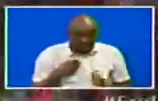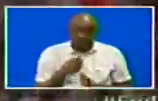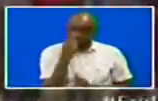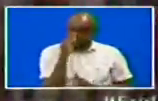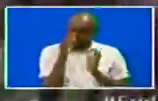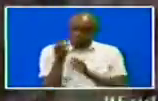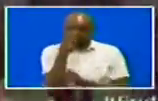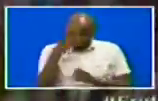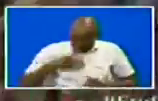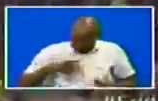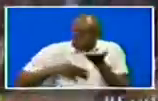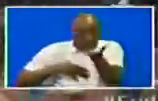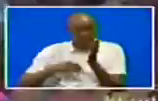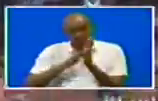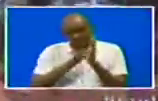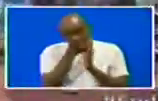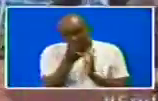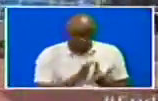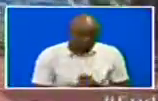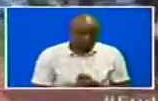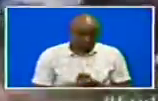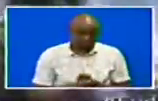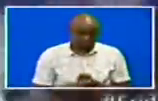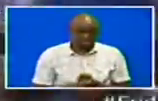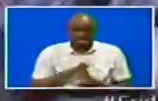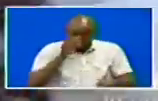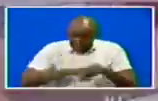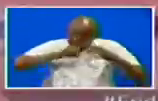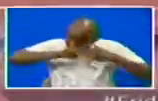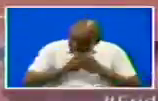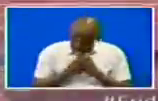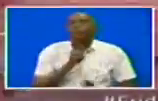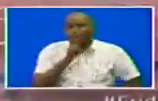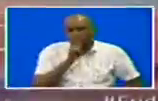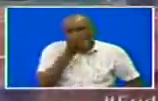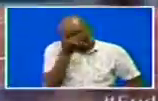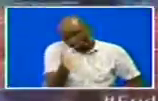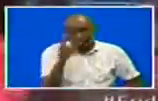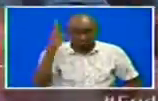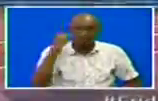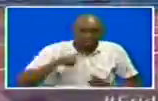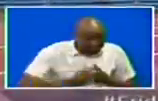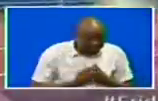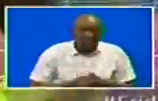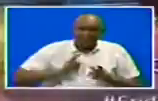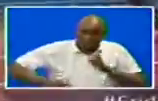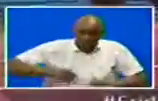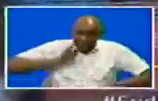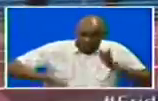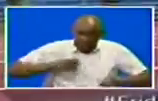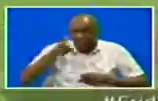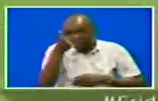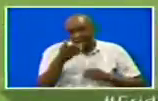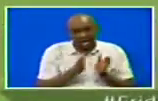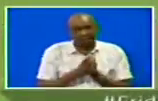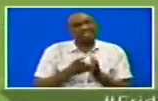2012 Olympic bronze medalist Thomas Longosiwa. From the onset, it seemed that the race would hot up as the pack of seven led with 12 laps to